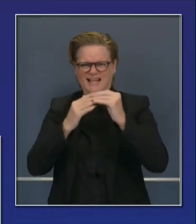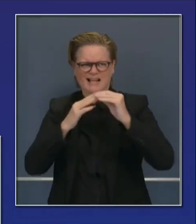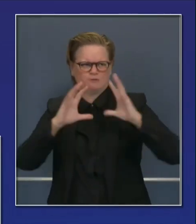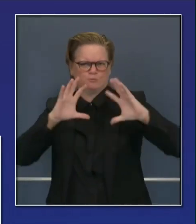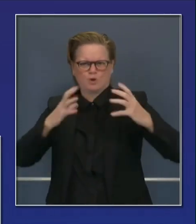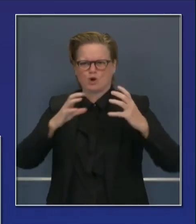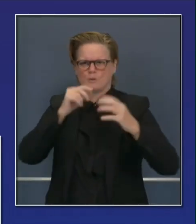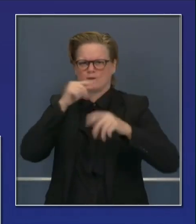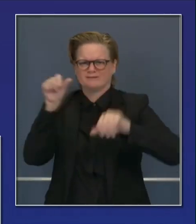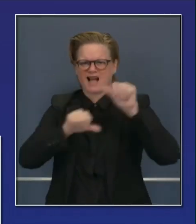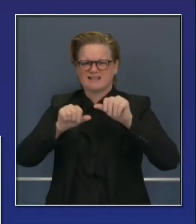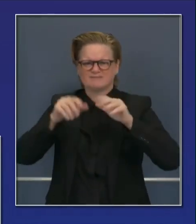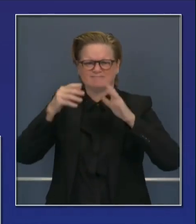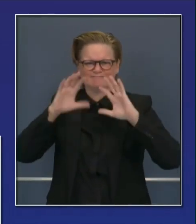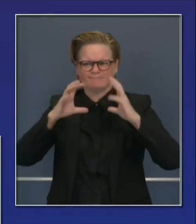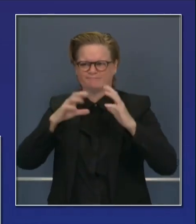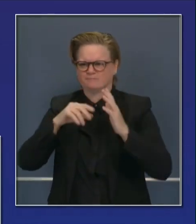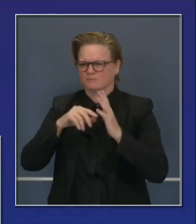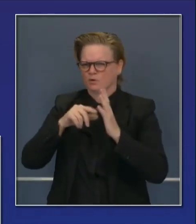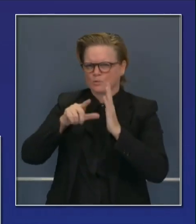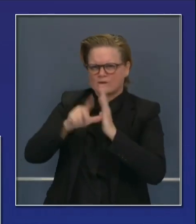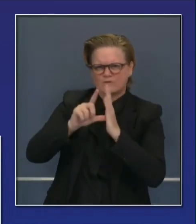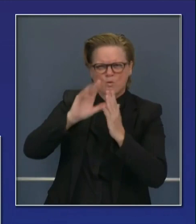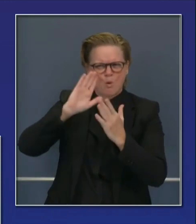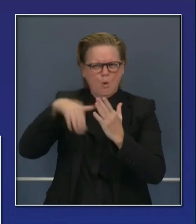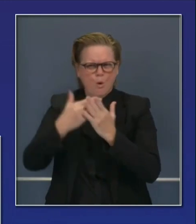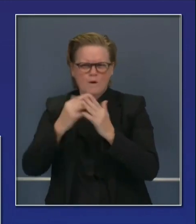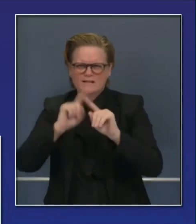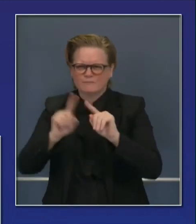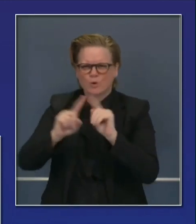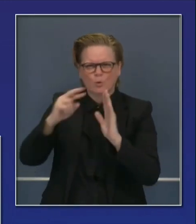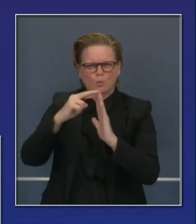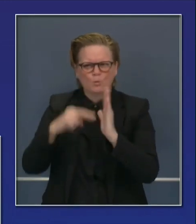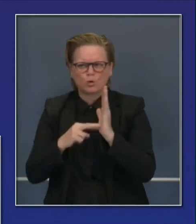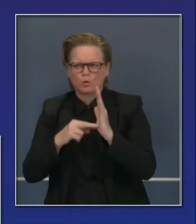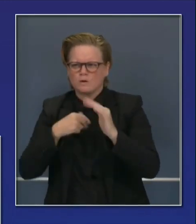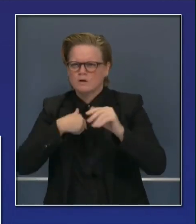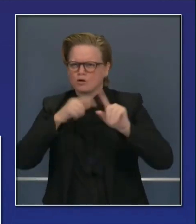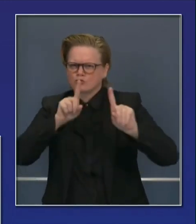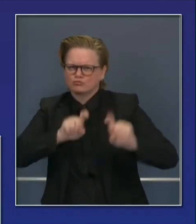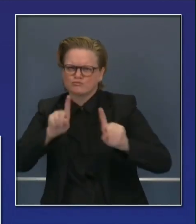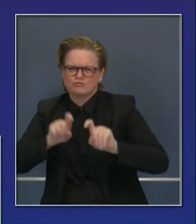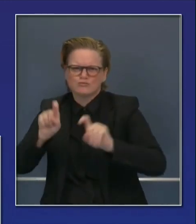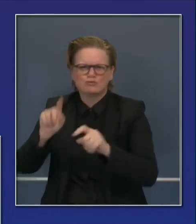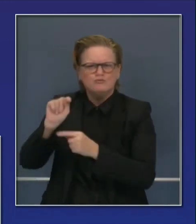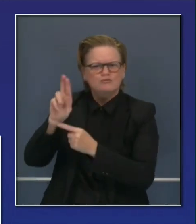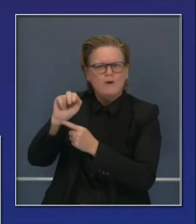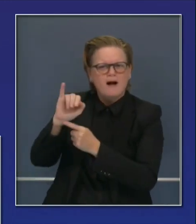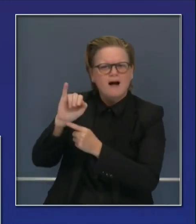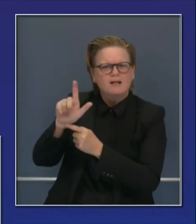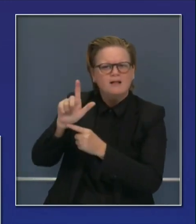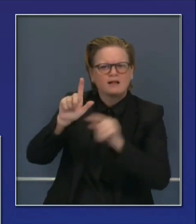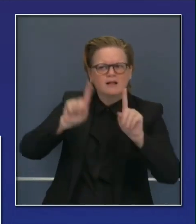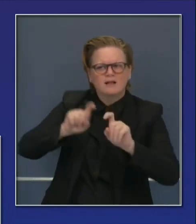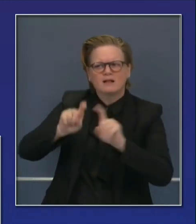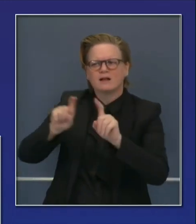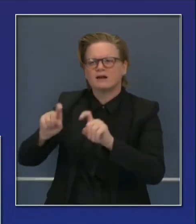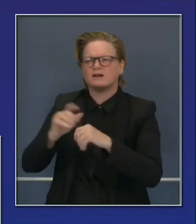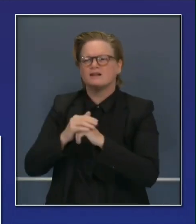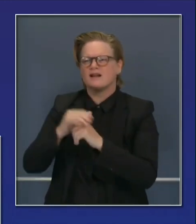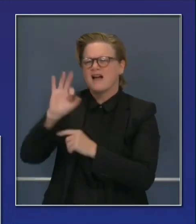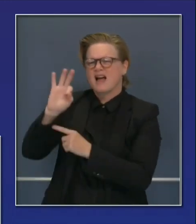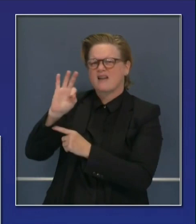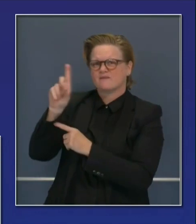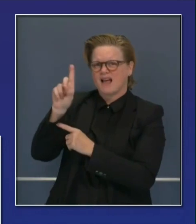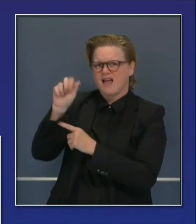active in reviewing the protocols and trials, phase 1 and 2, working with the FDA, and they will quickly assess all